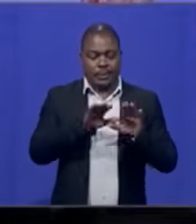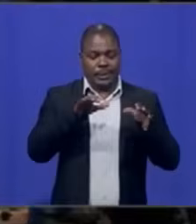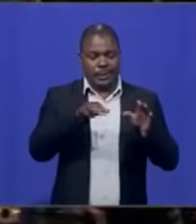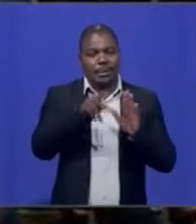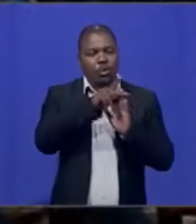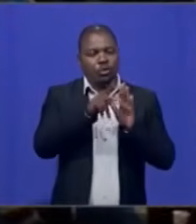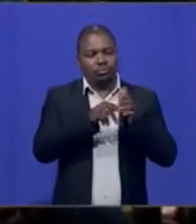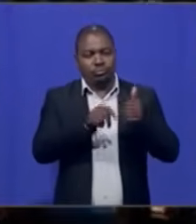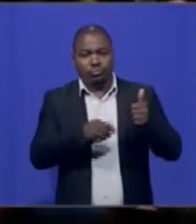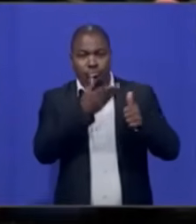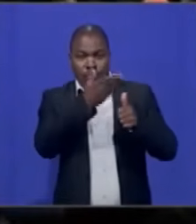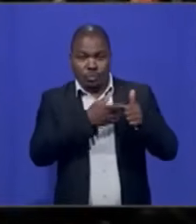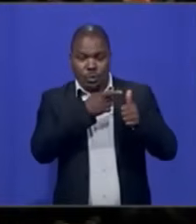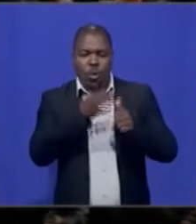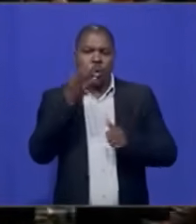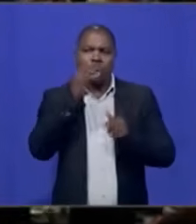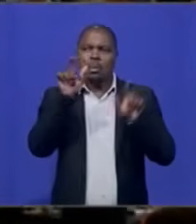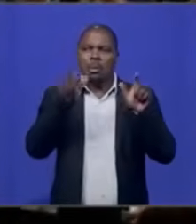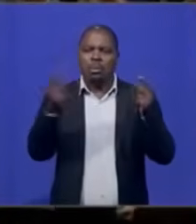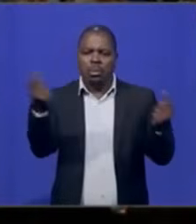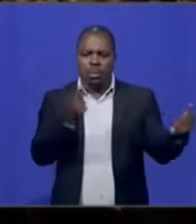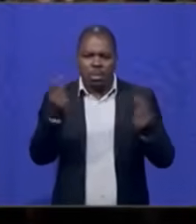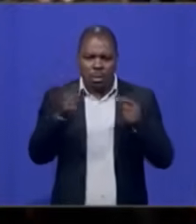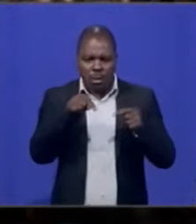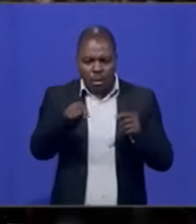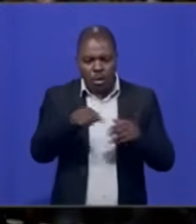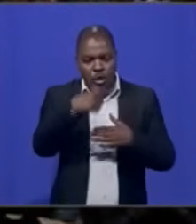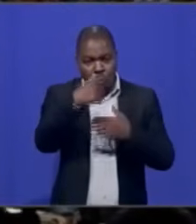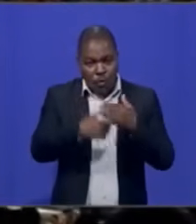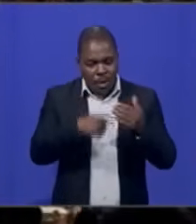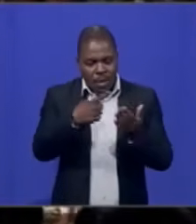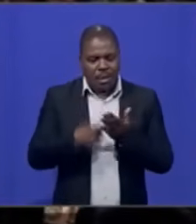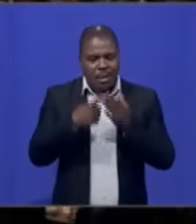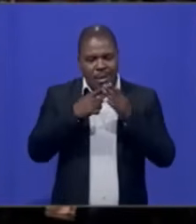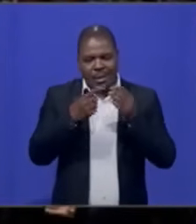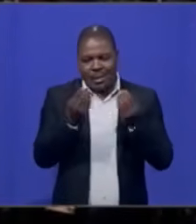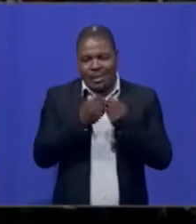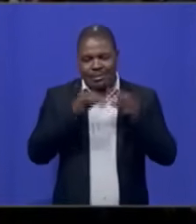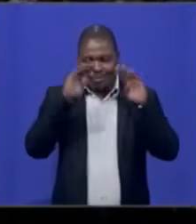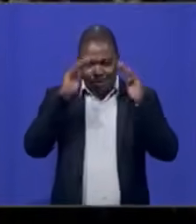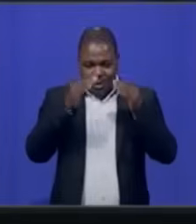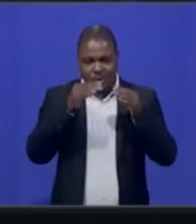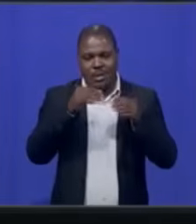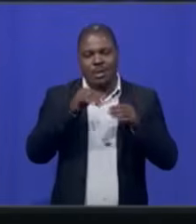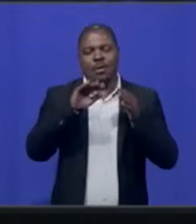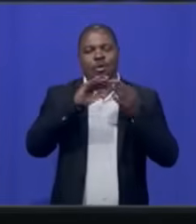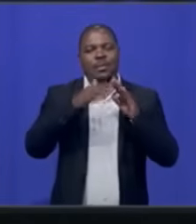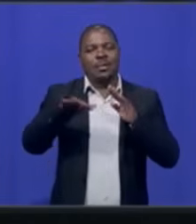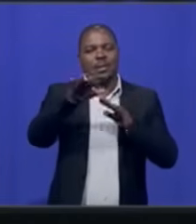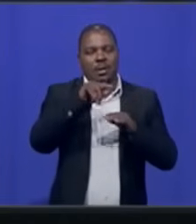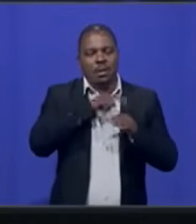Matthew Cuthbert o re baromuwa ba tla tsepamisa maikutlo mathateng a tobaneng le baahi sebokeng sa ho kgetha boetapele mafelong a